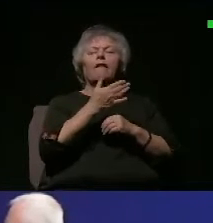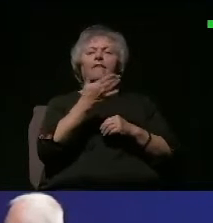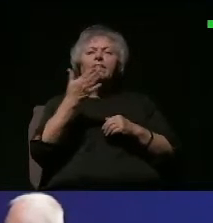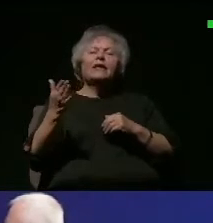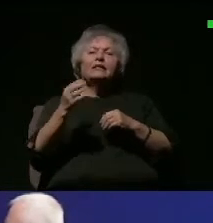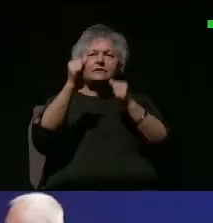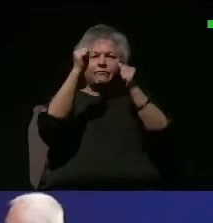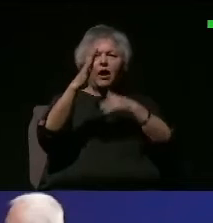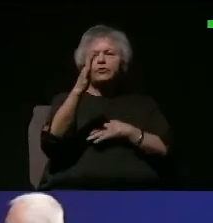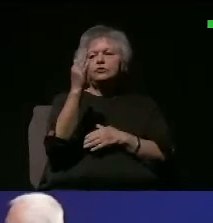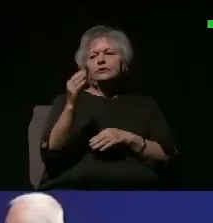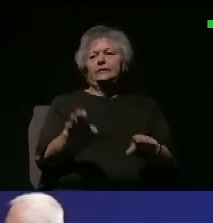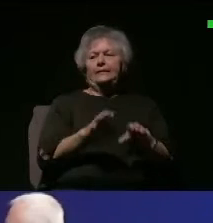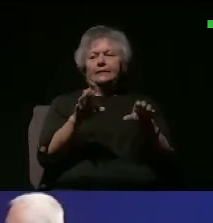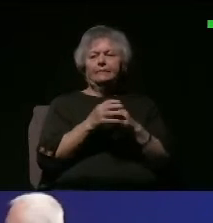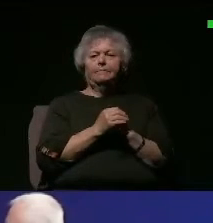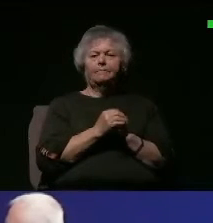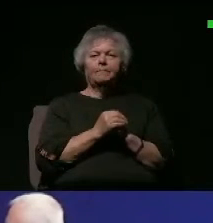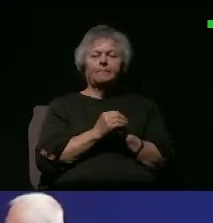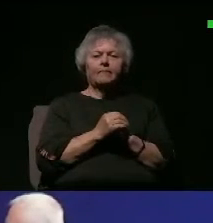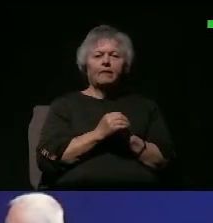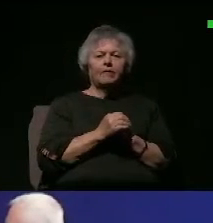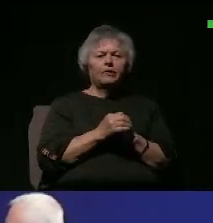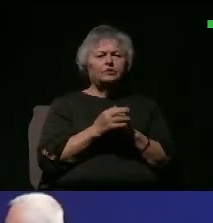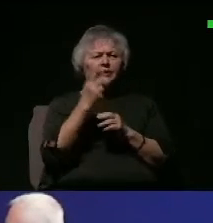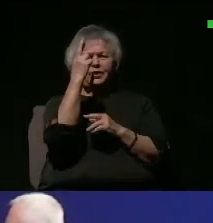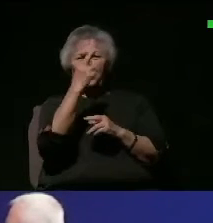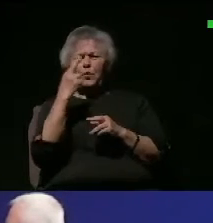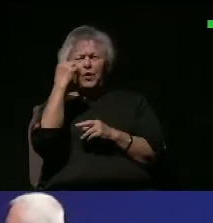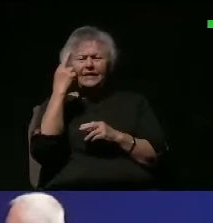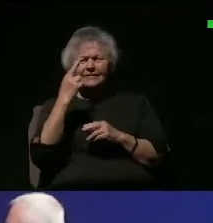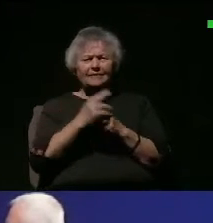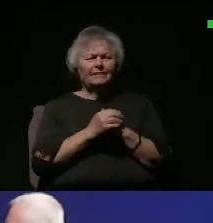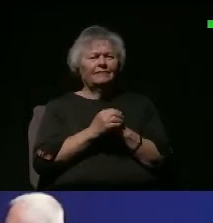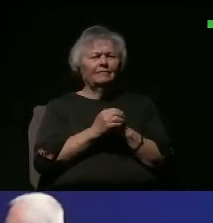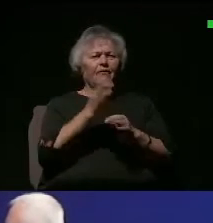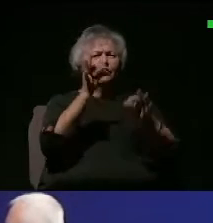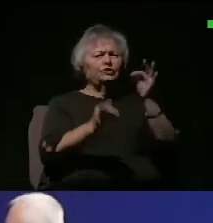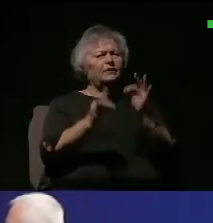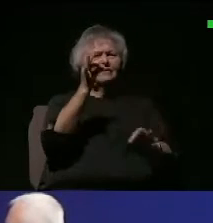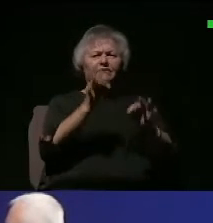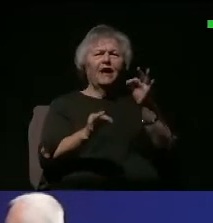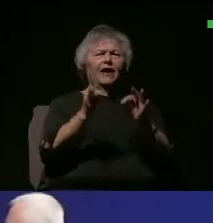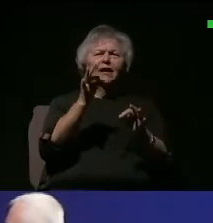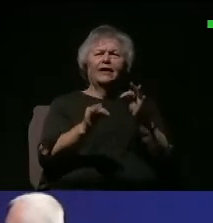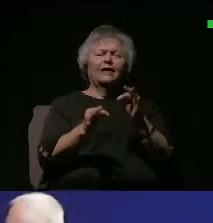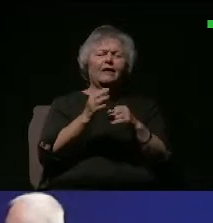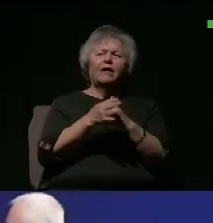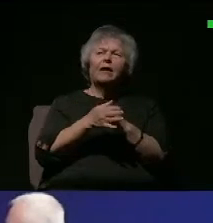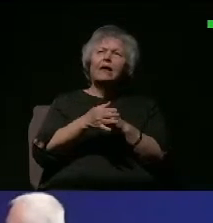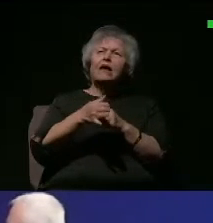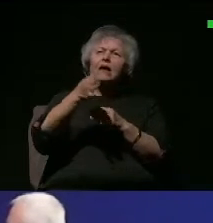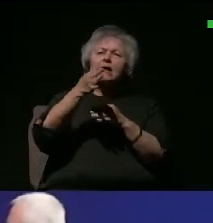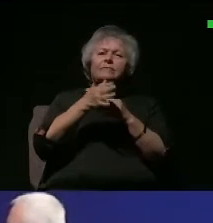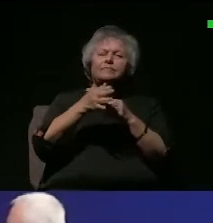of justice. Jim, is there ever a reason or a justifying reason for questioning the idea